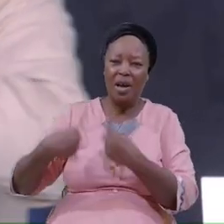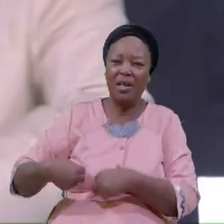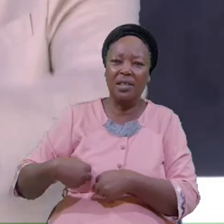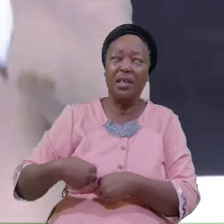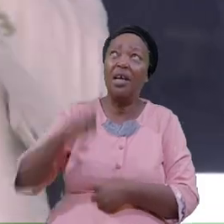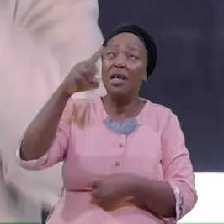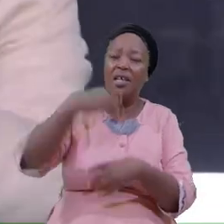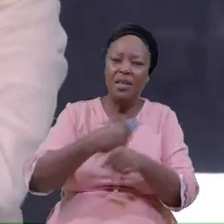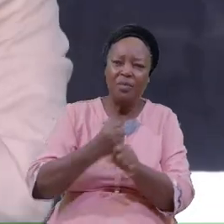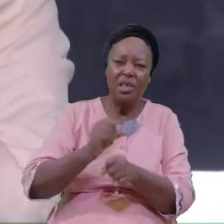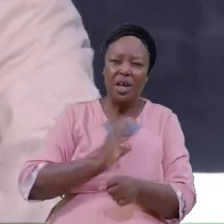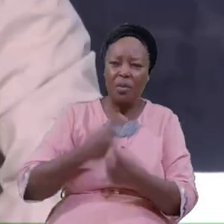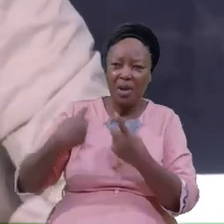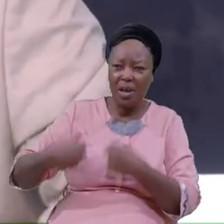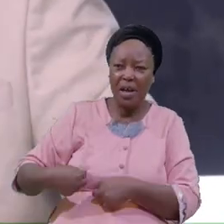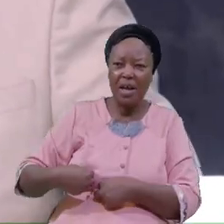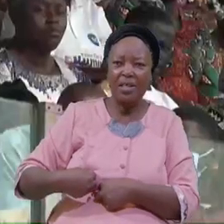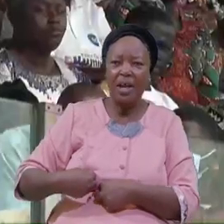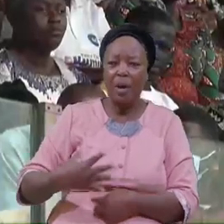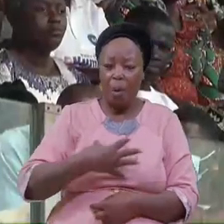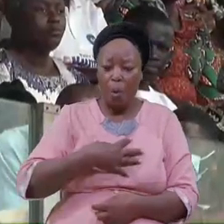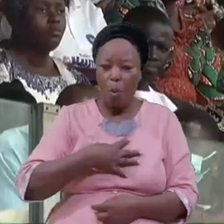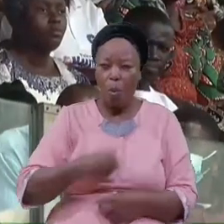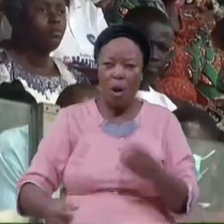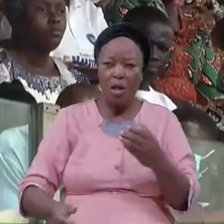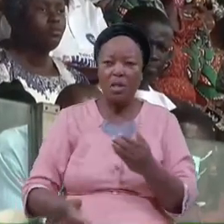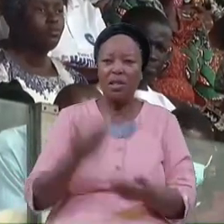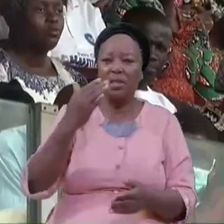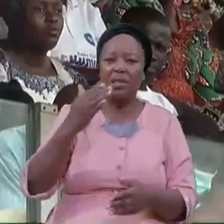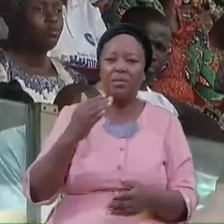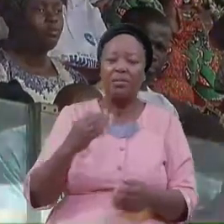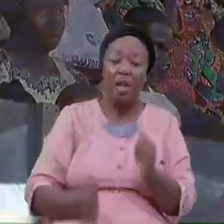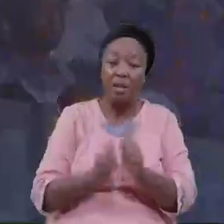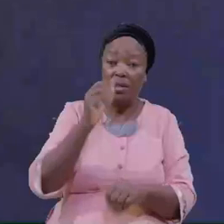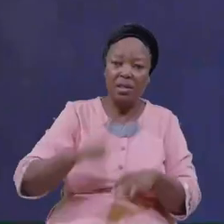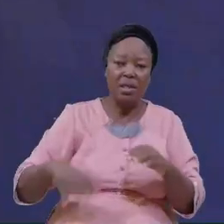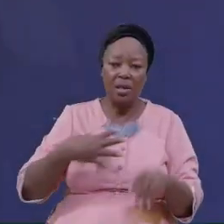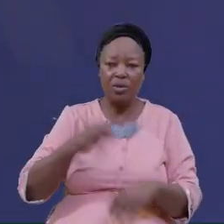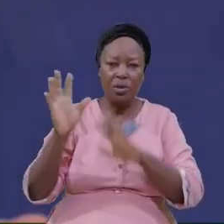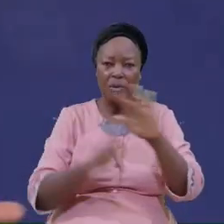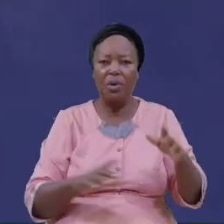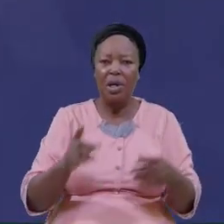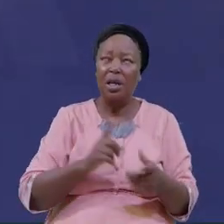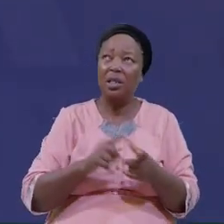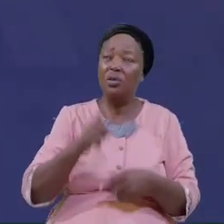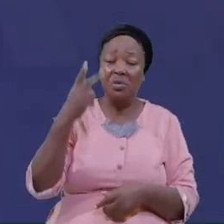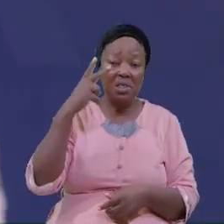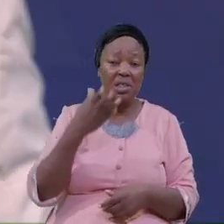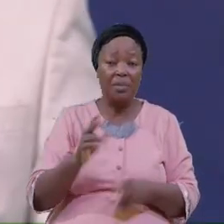our hearts whiter than snow. Il rend nos cœurs plus blancs que la neige. You see, there are people that carry about